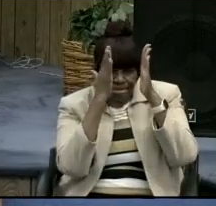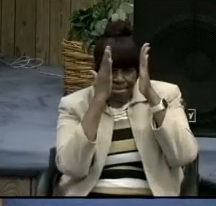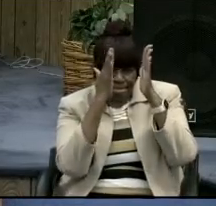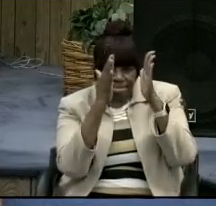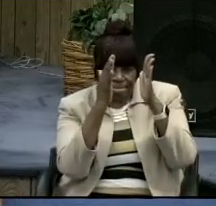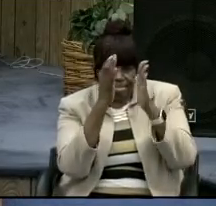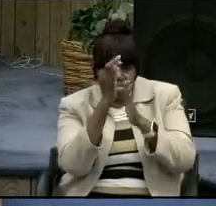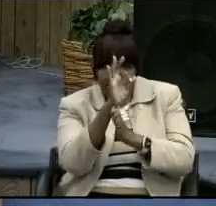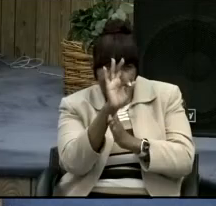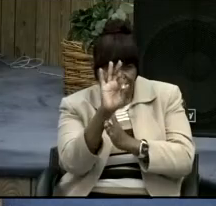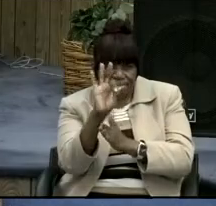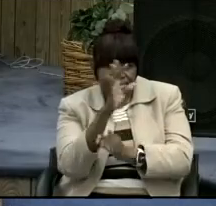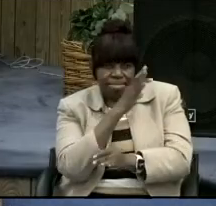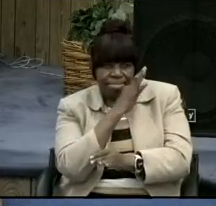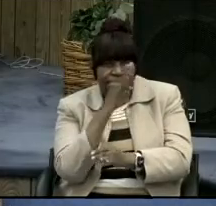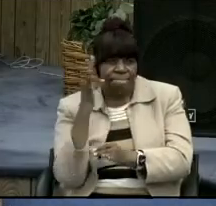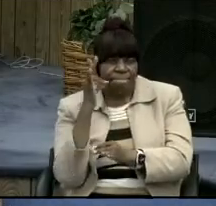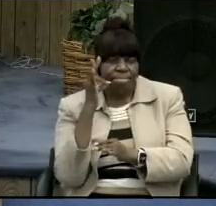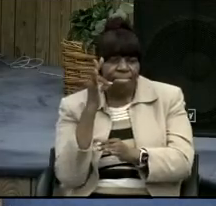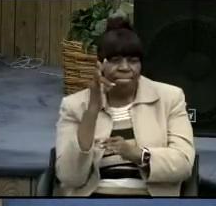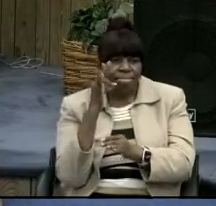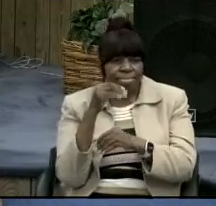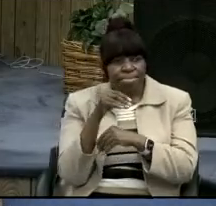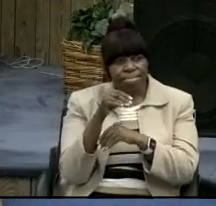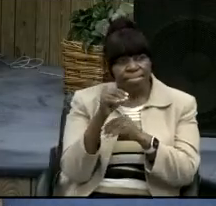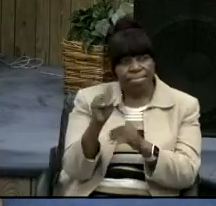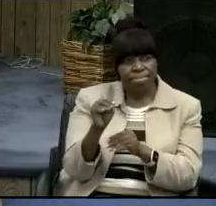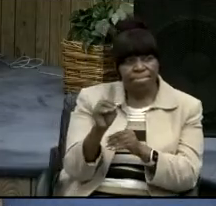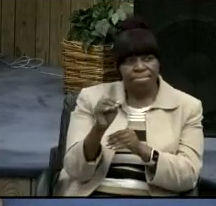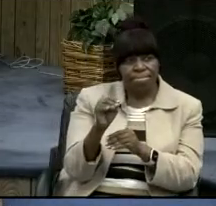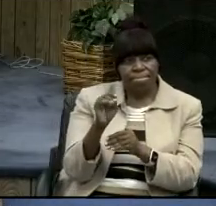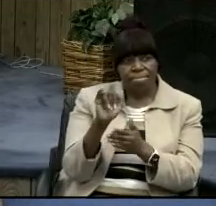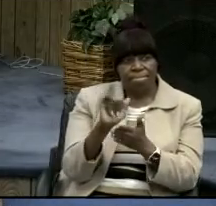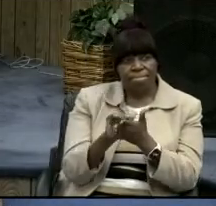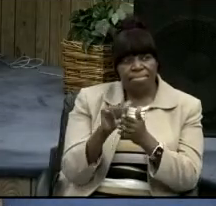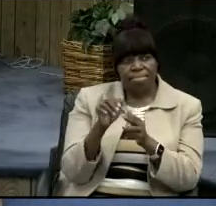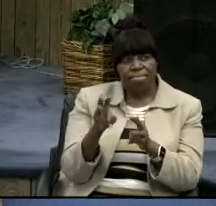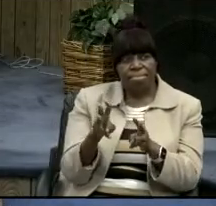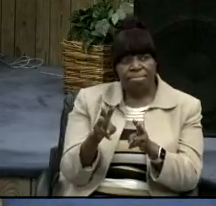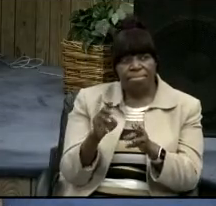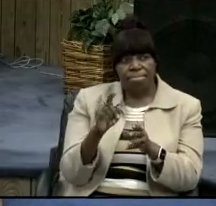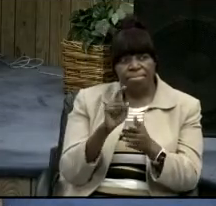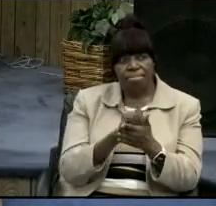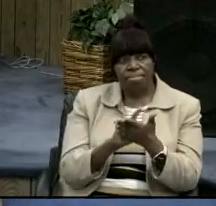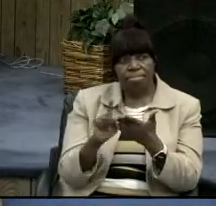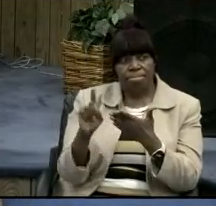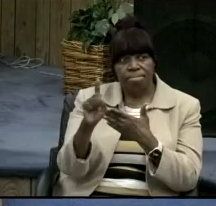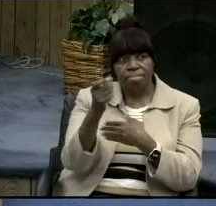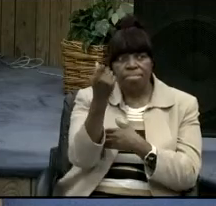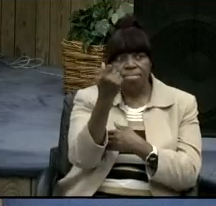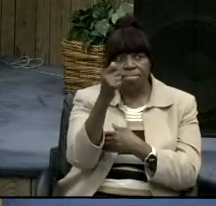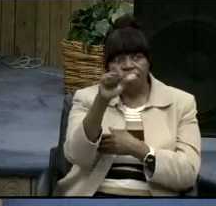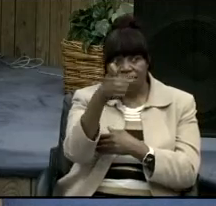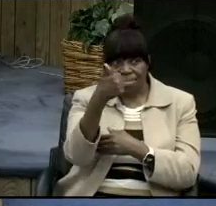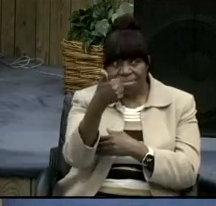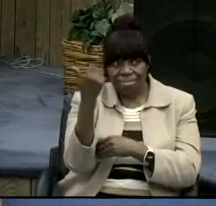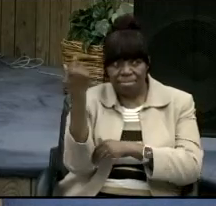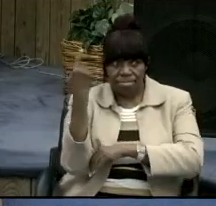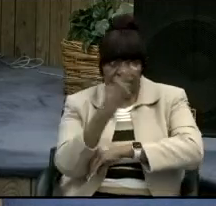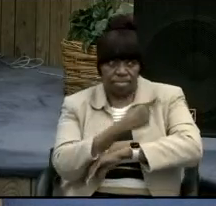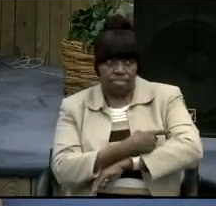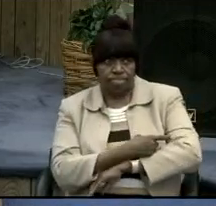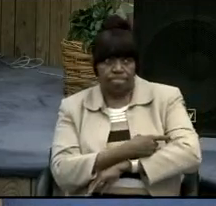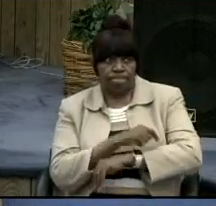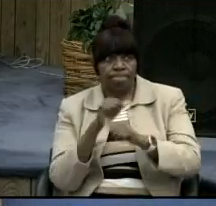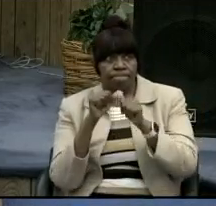of fasting. It's to move us all into the mindset of fasting. And then for the next 10 days, we're